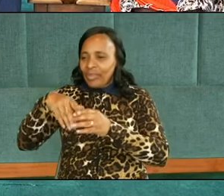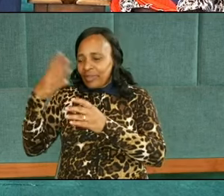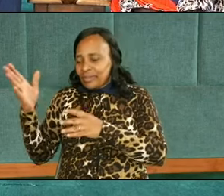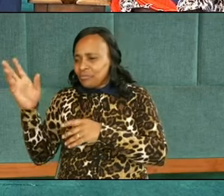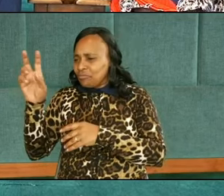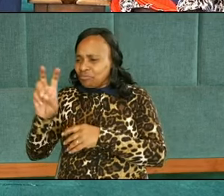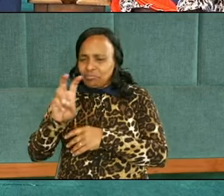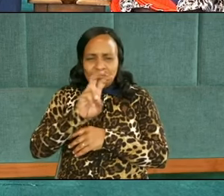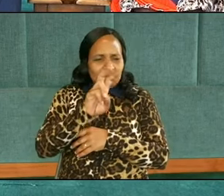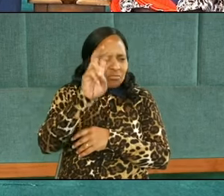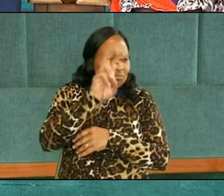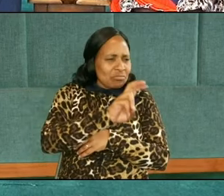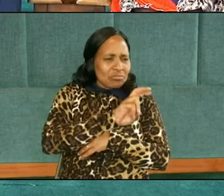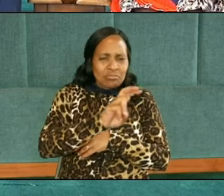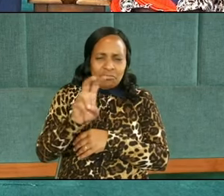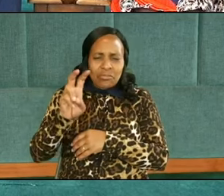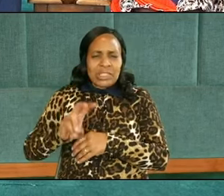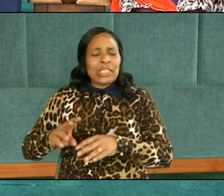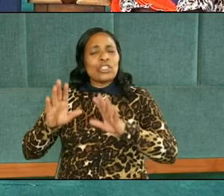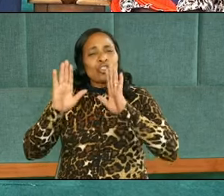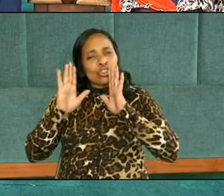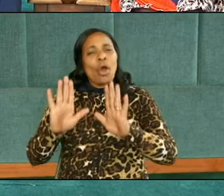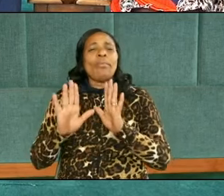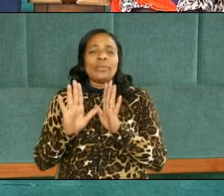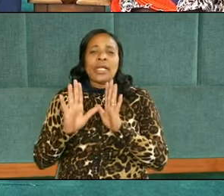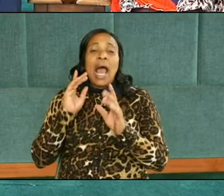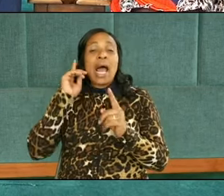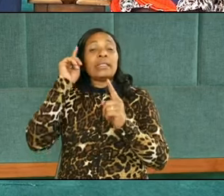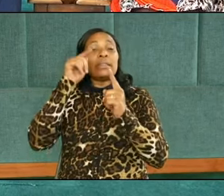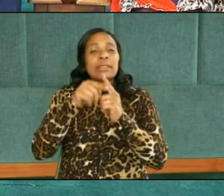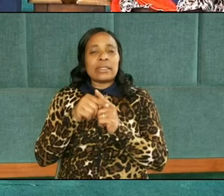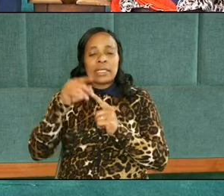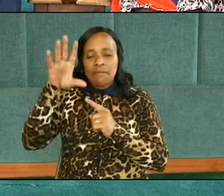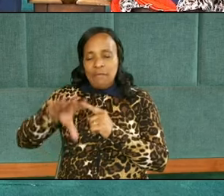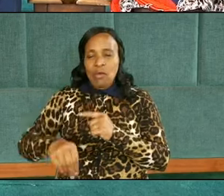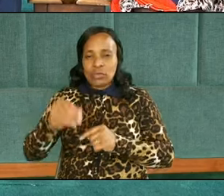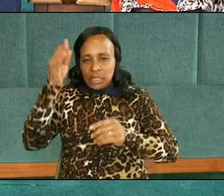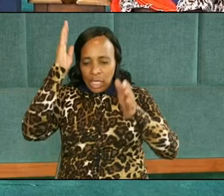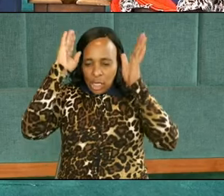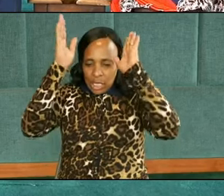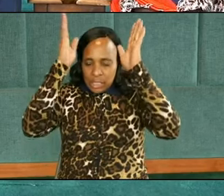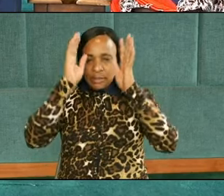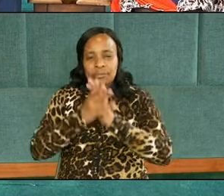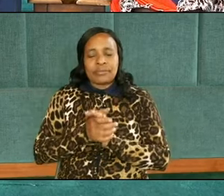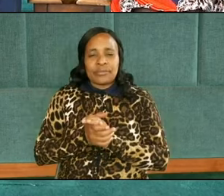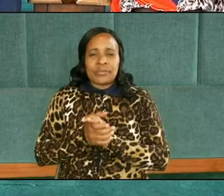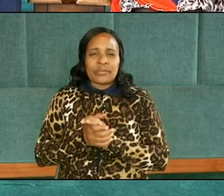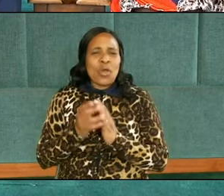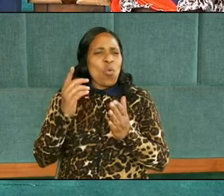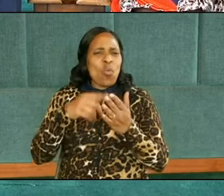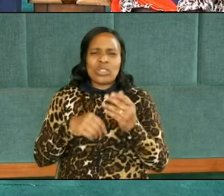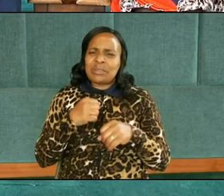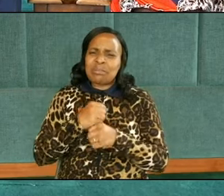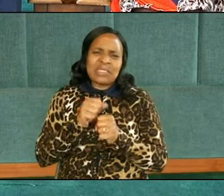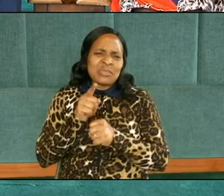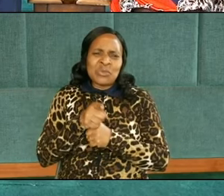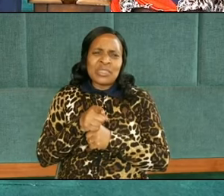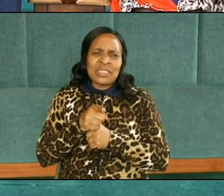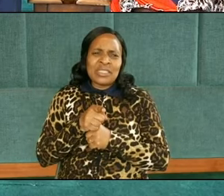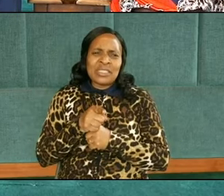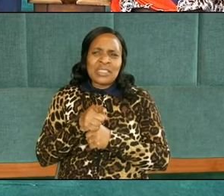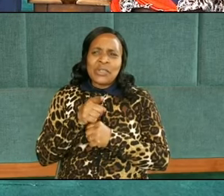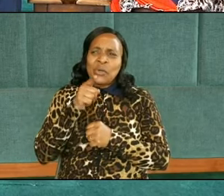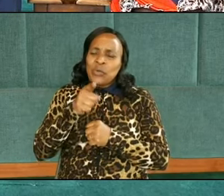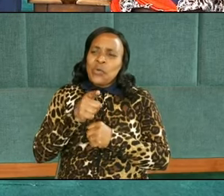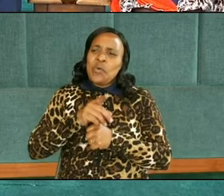those donkeys and never stopped until he found the donkeys. That sort of like